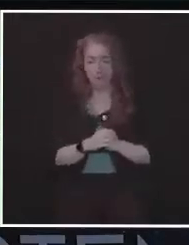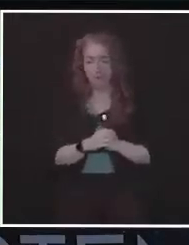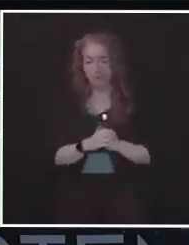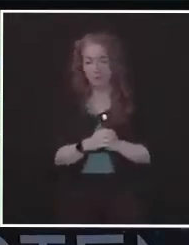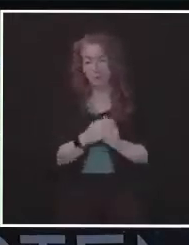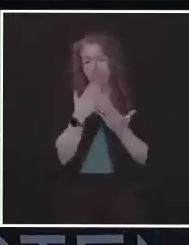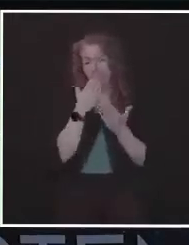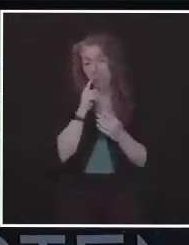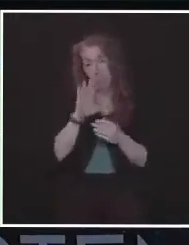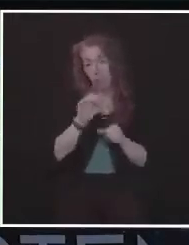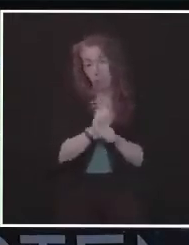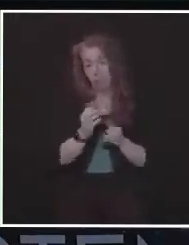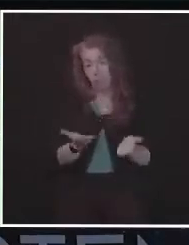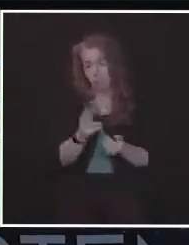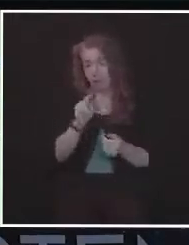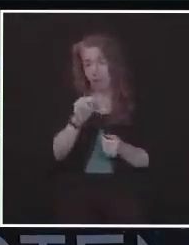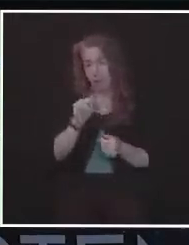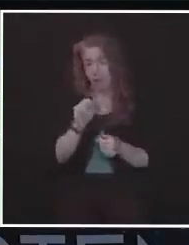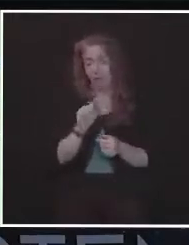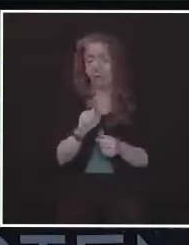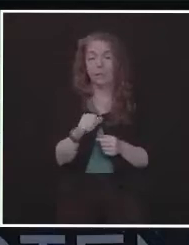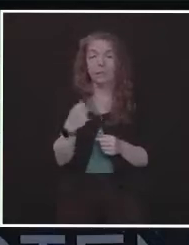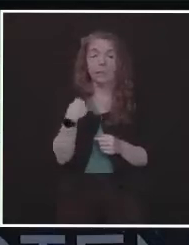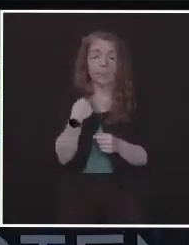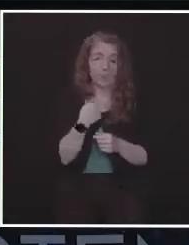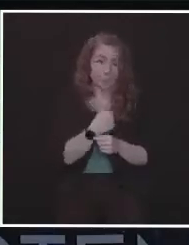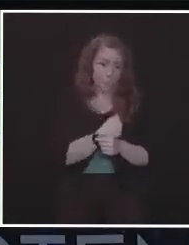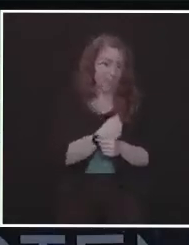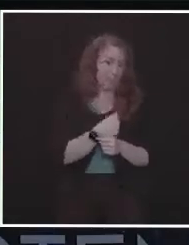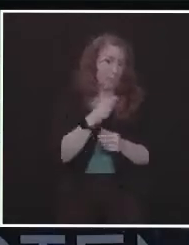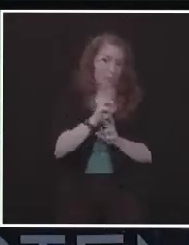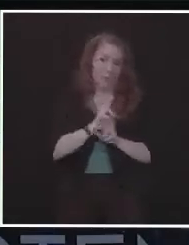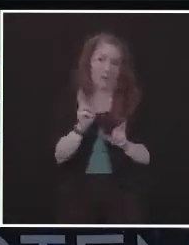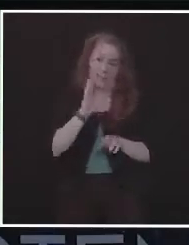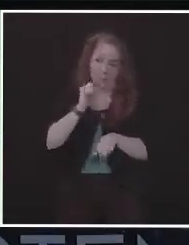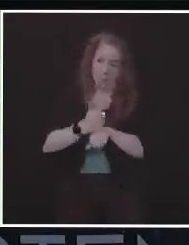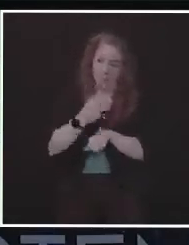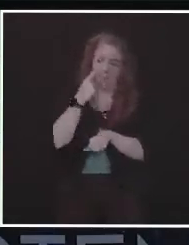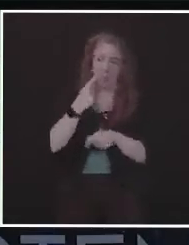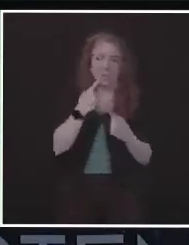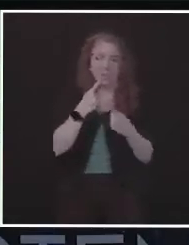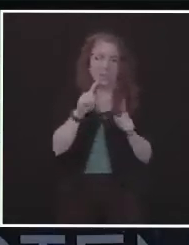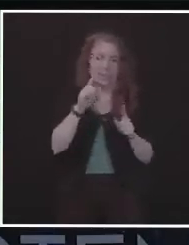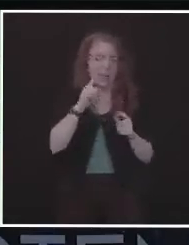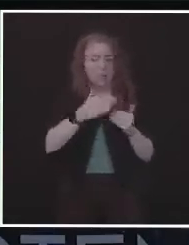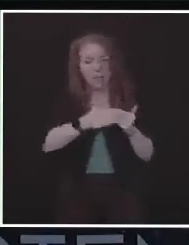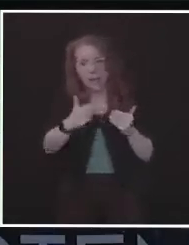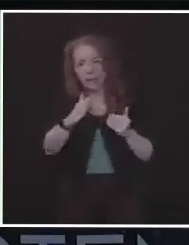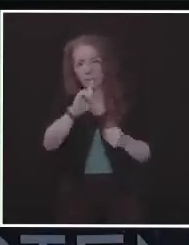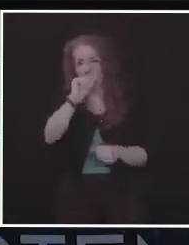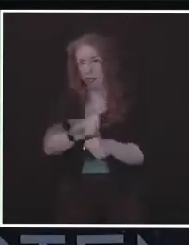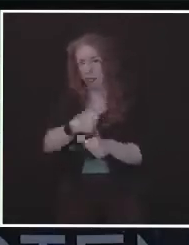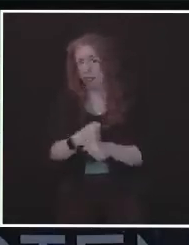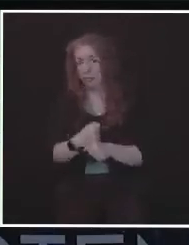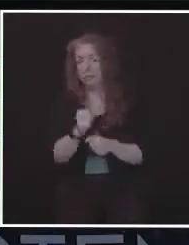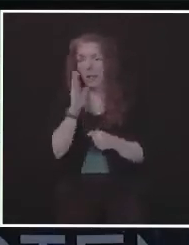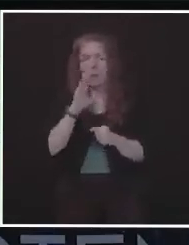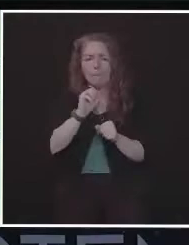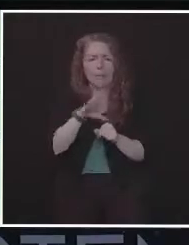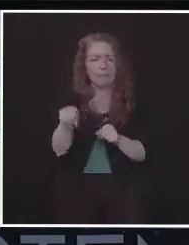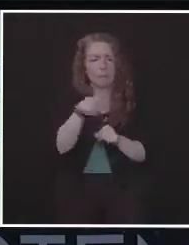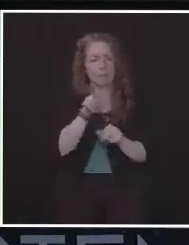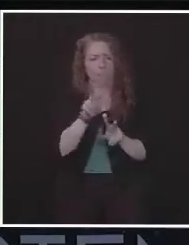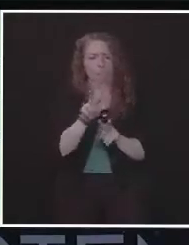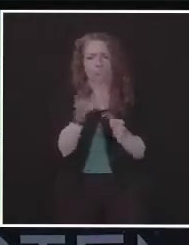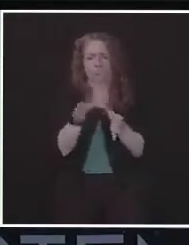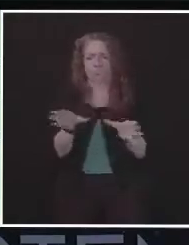ourselves up for success over the next 2 decades. I know you'll all have a lot of questions about what this means for you, but